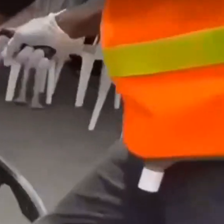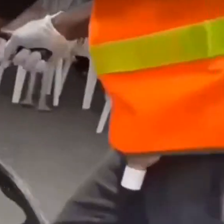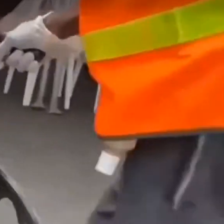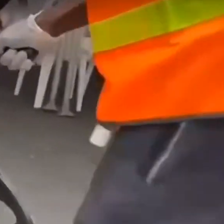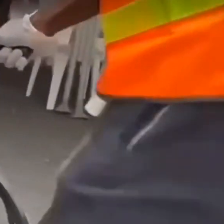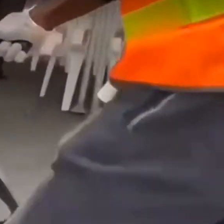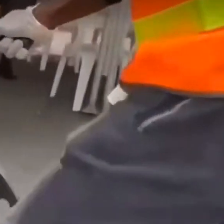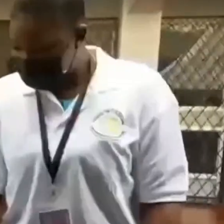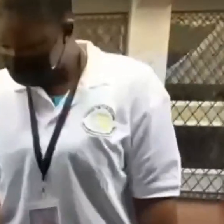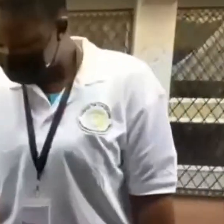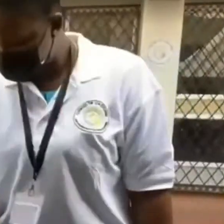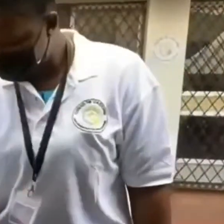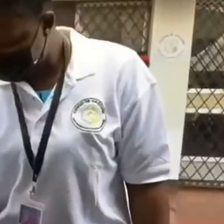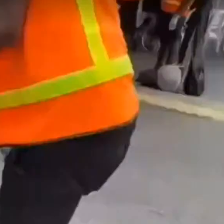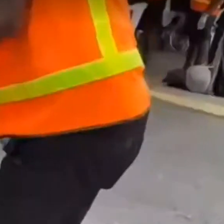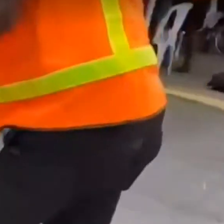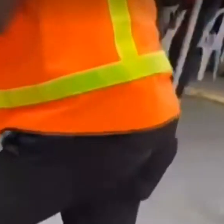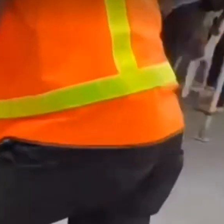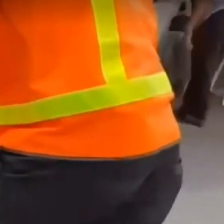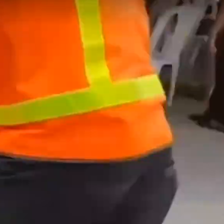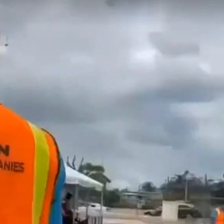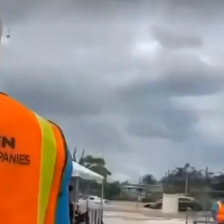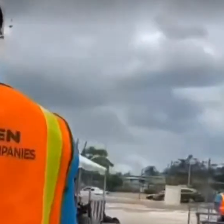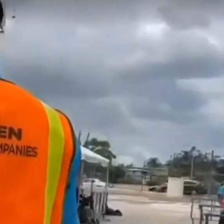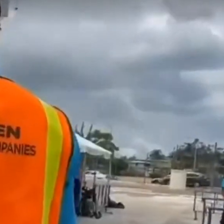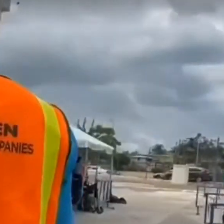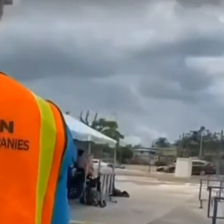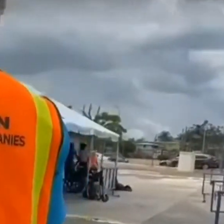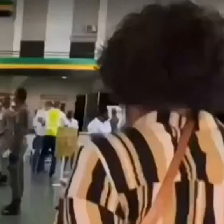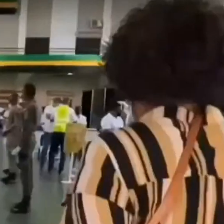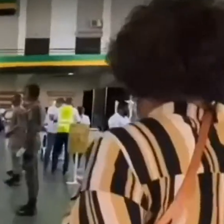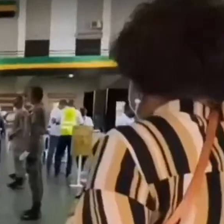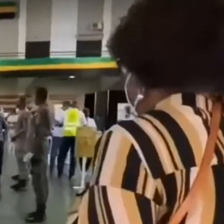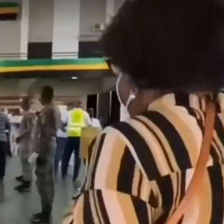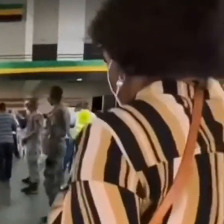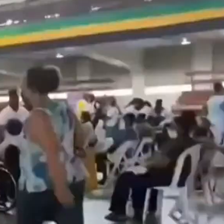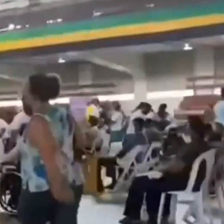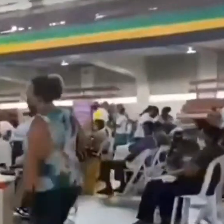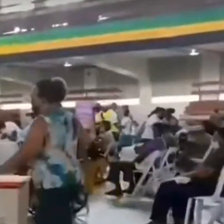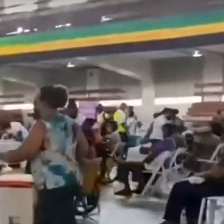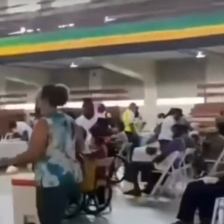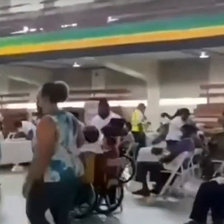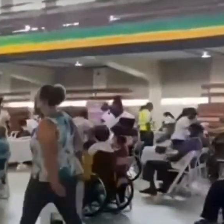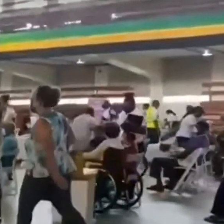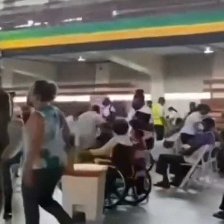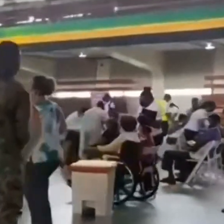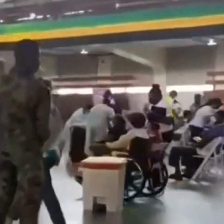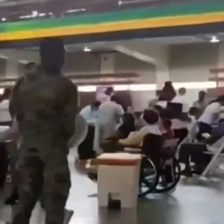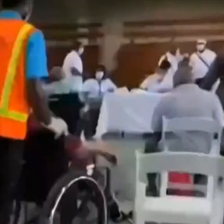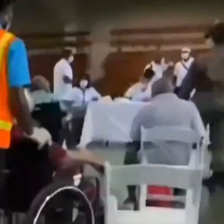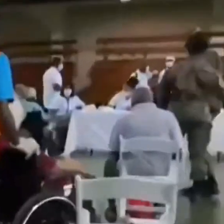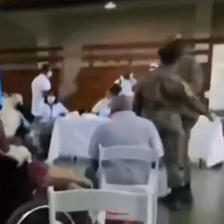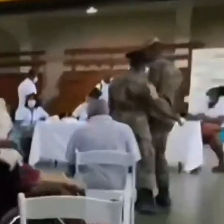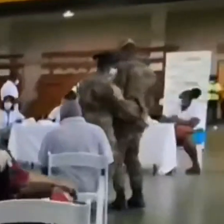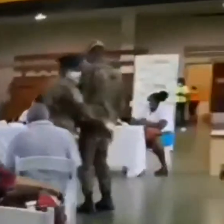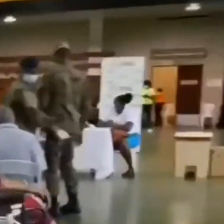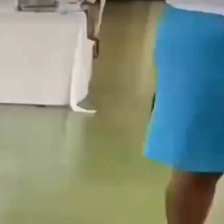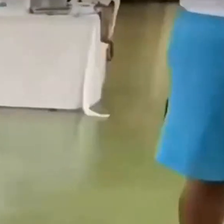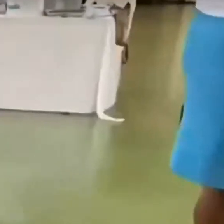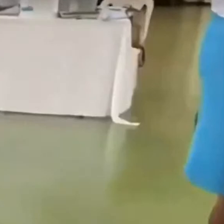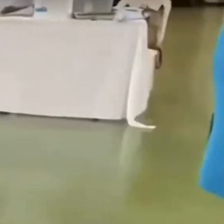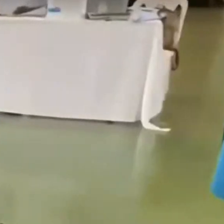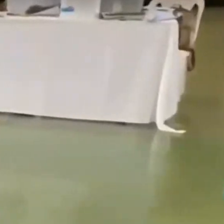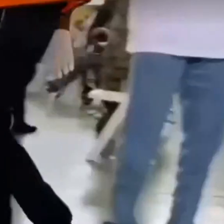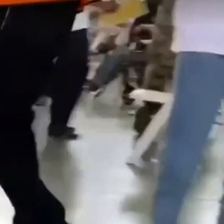never saw this day. So another day I live, I appreciate. Don't ever wanna